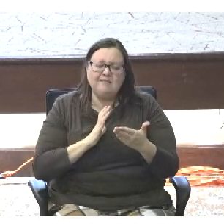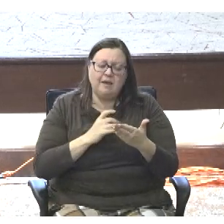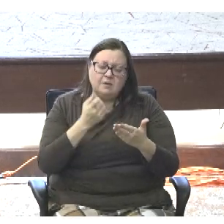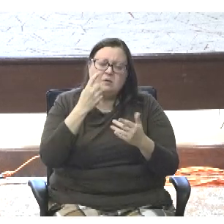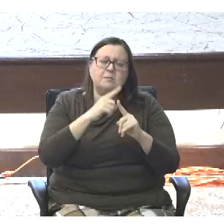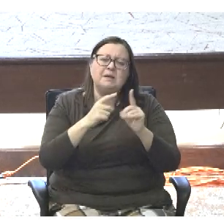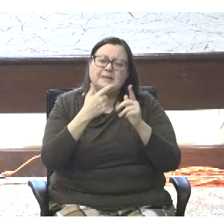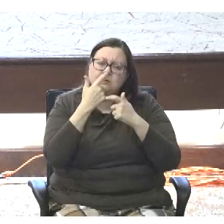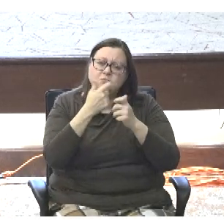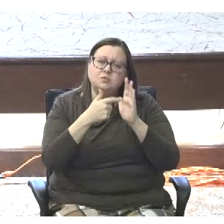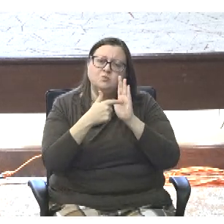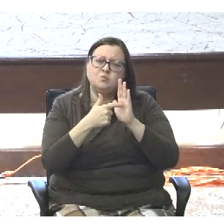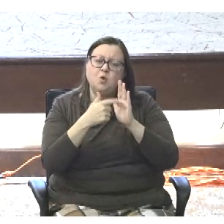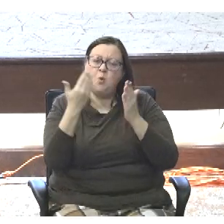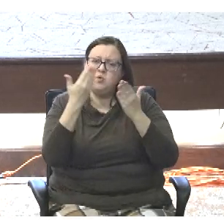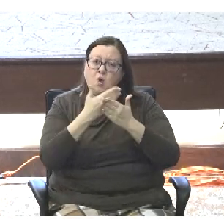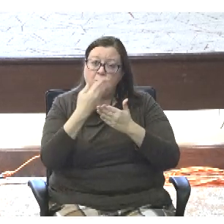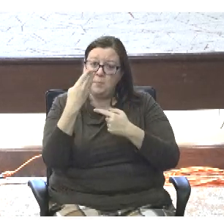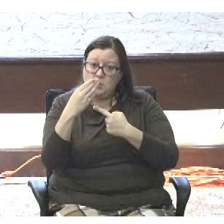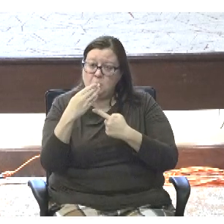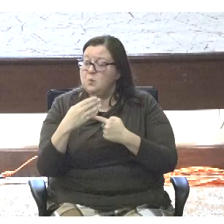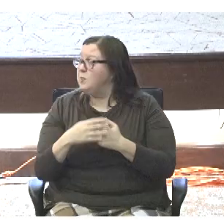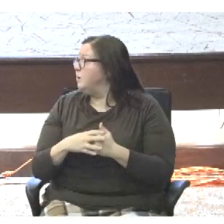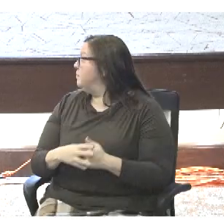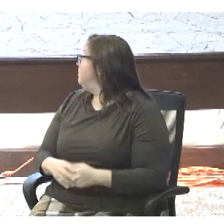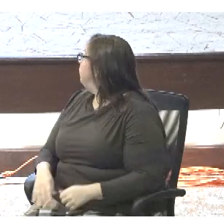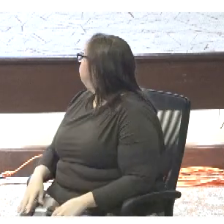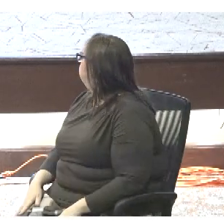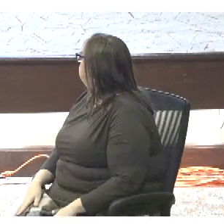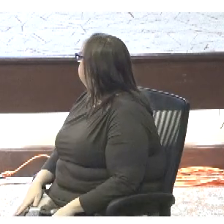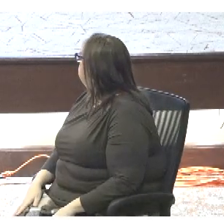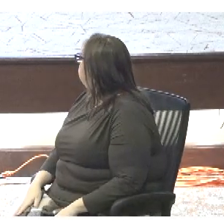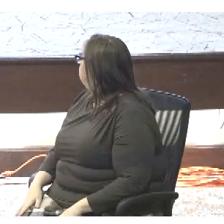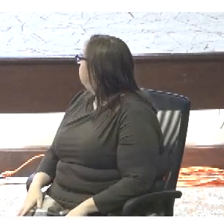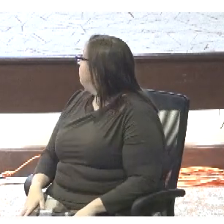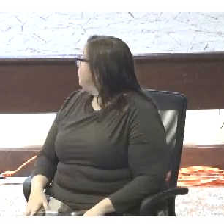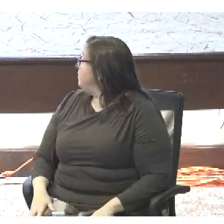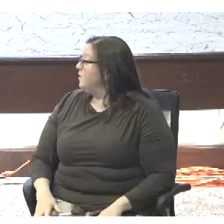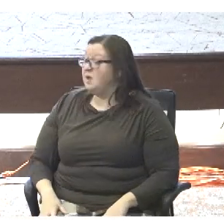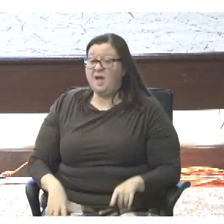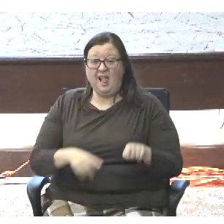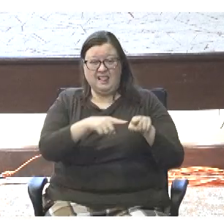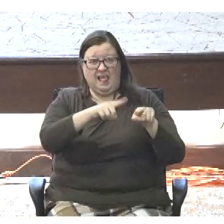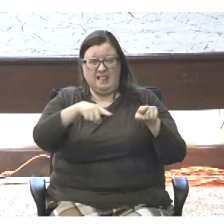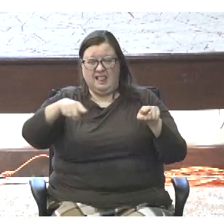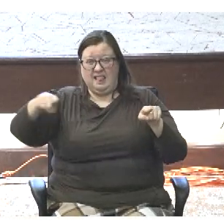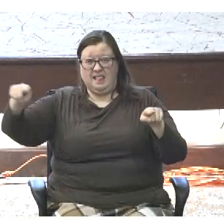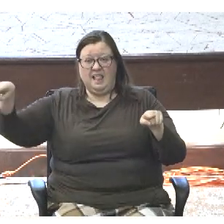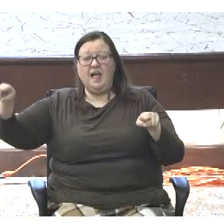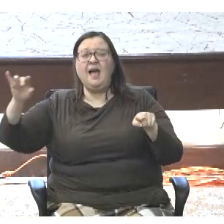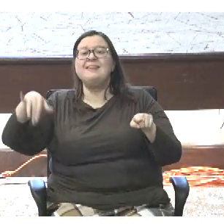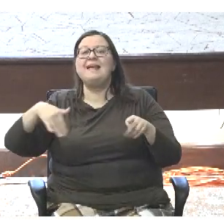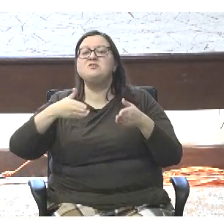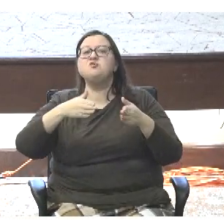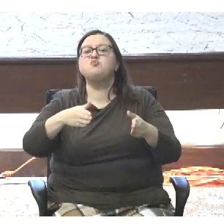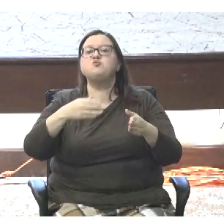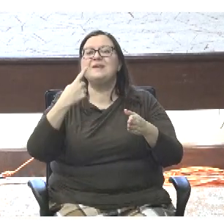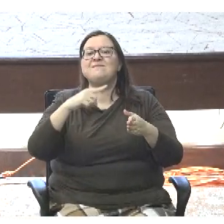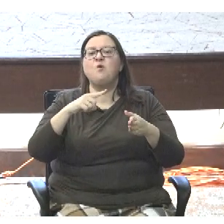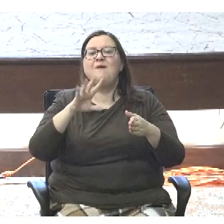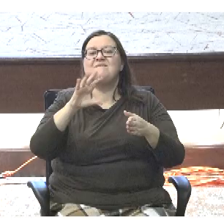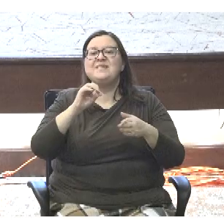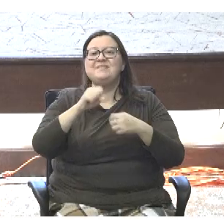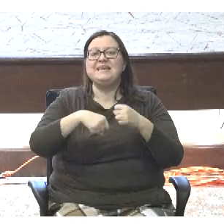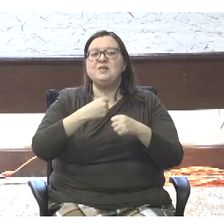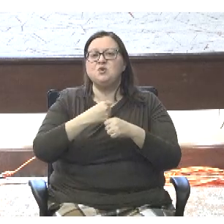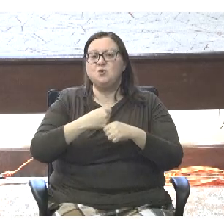to show the dark blue line that transverse across this graph is a street designed for a 50-year life, and the